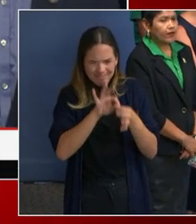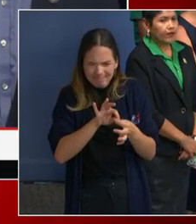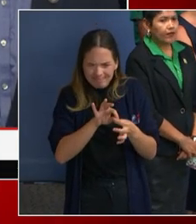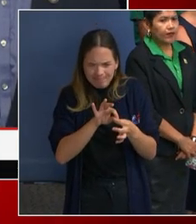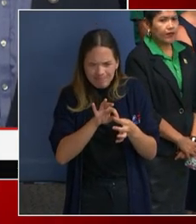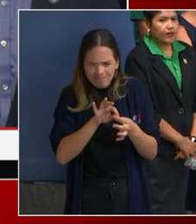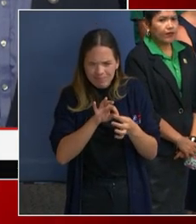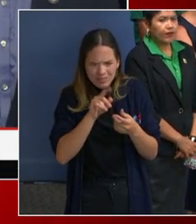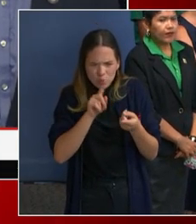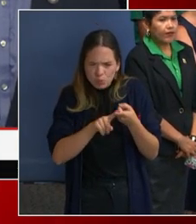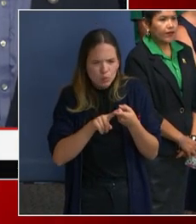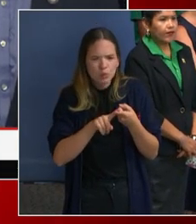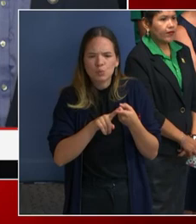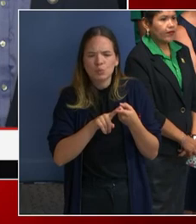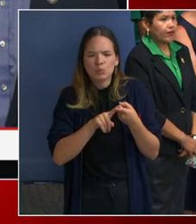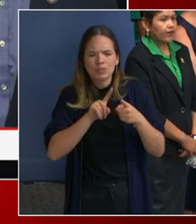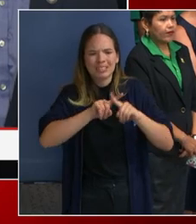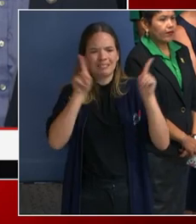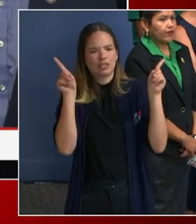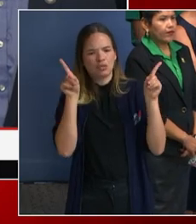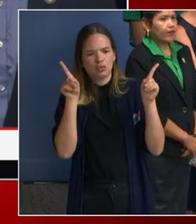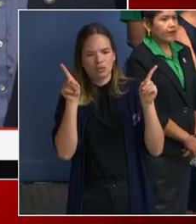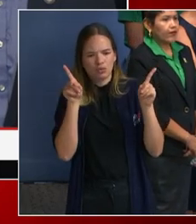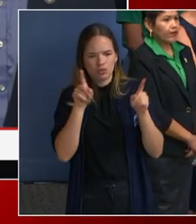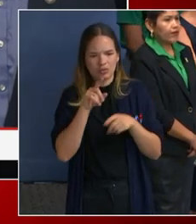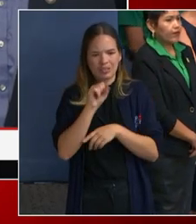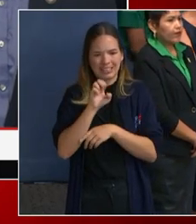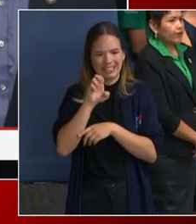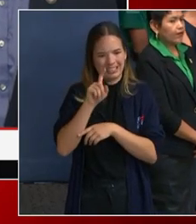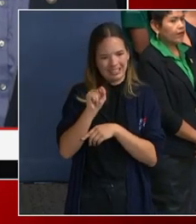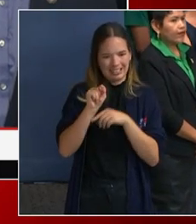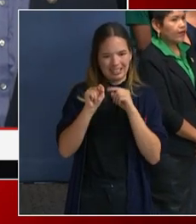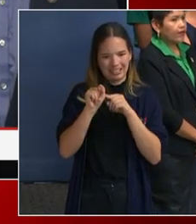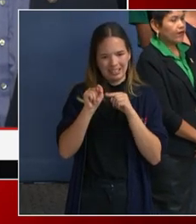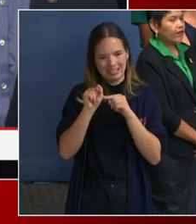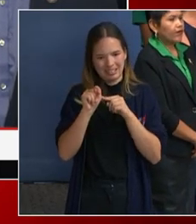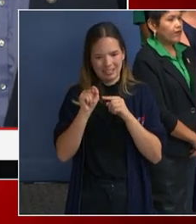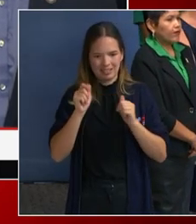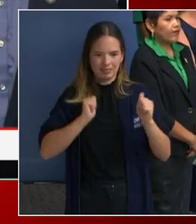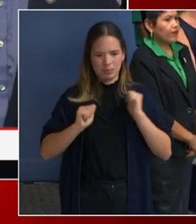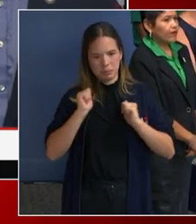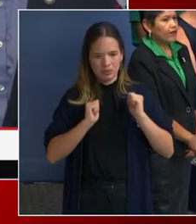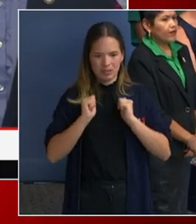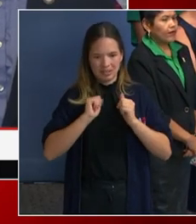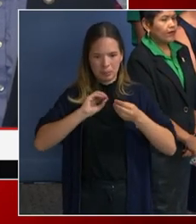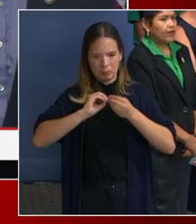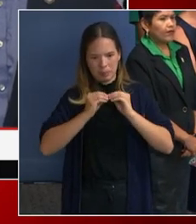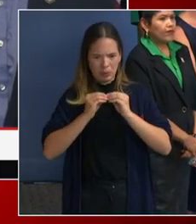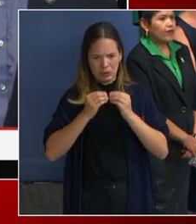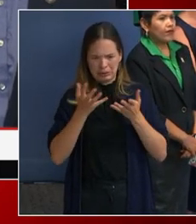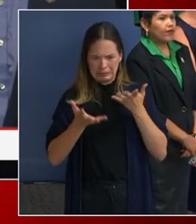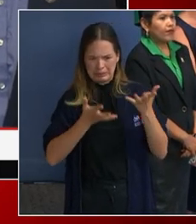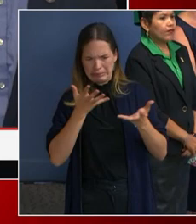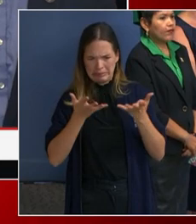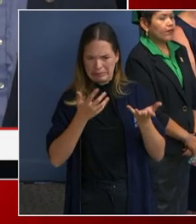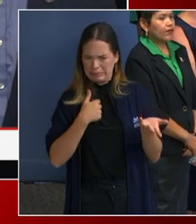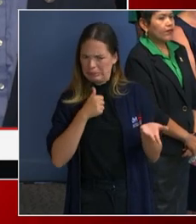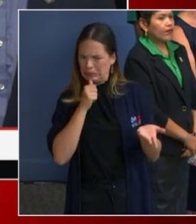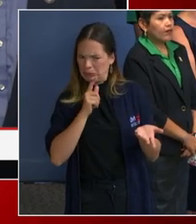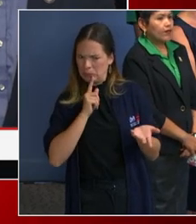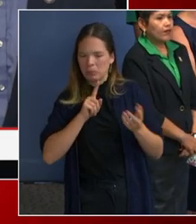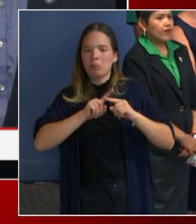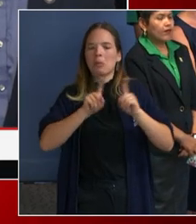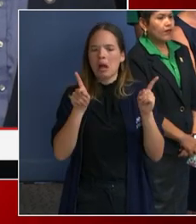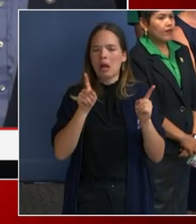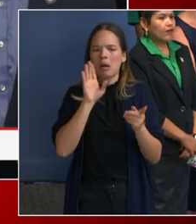of a different set of performance metrics, but I'm happy to look at those. Also, obviously there's no more important